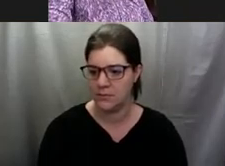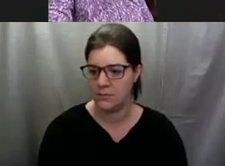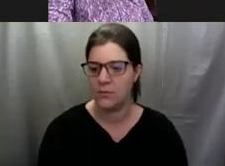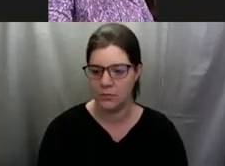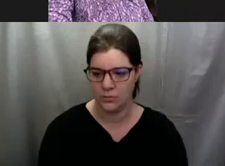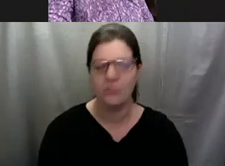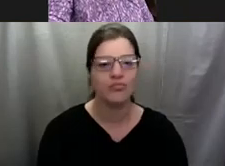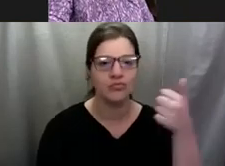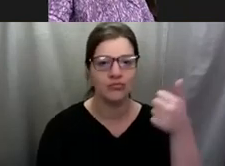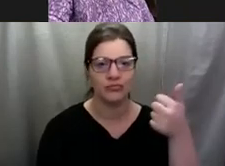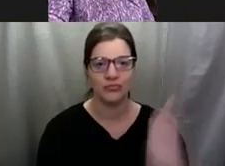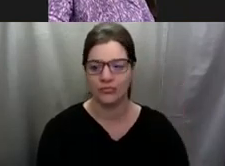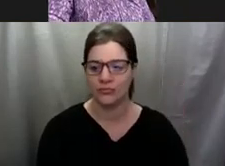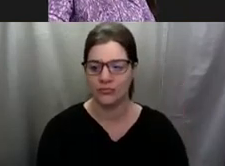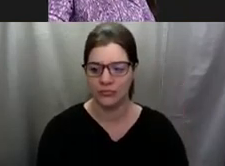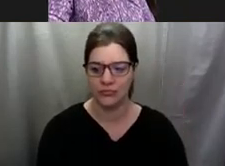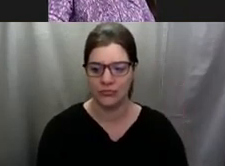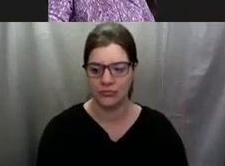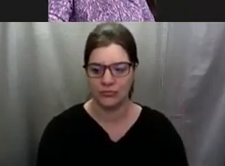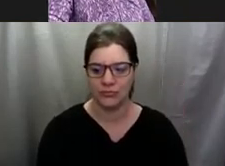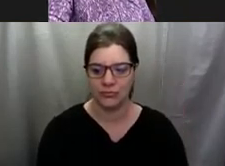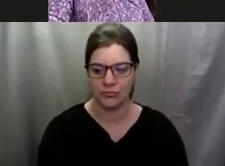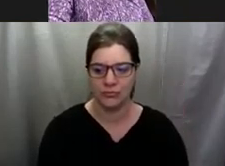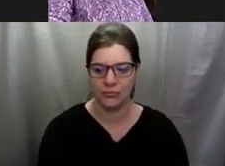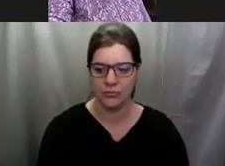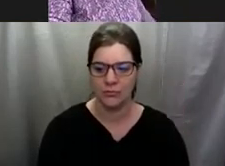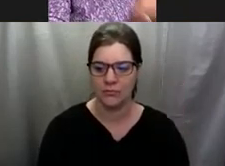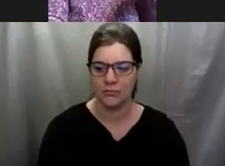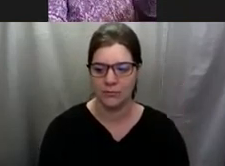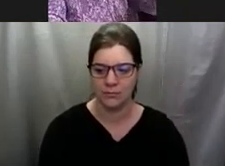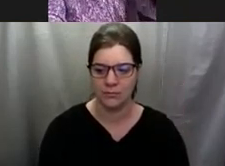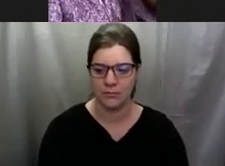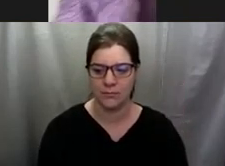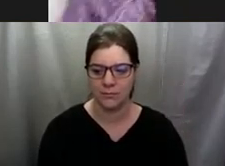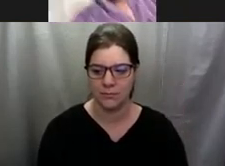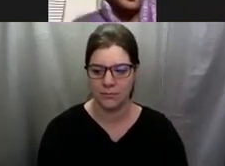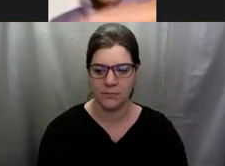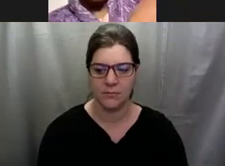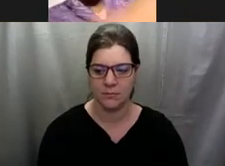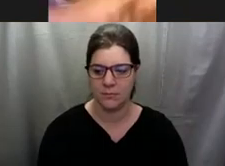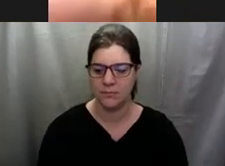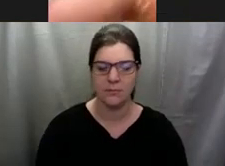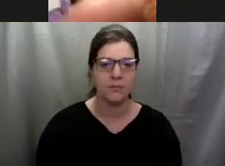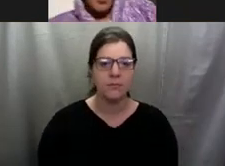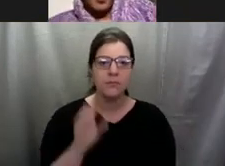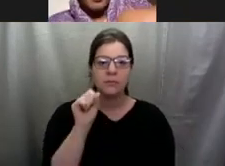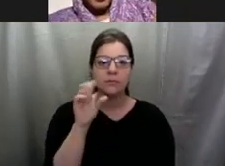Are we ready? Can we? Okay. Alyssa, what about your group?